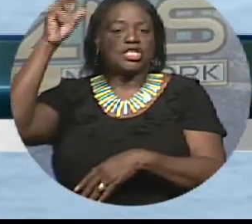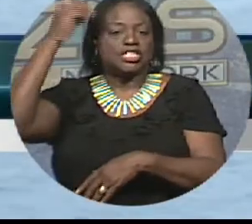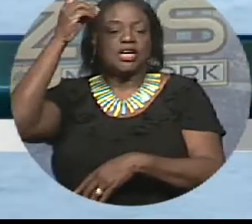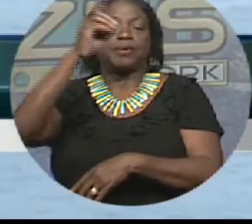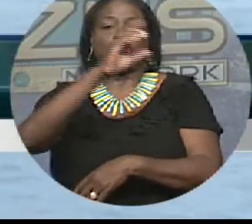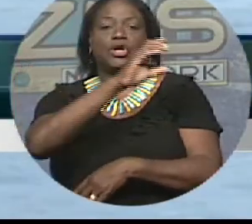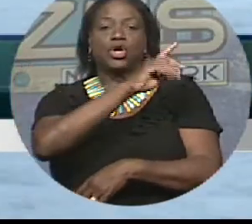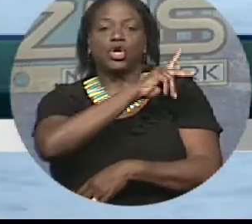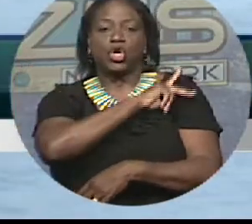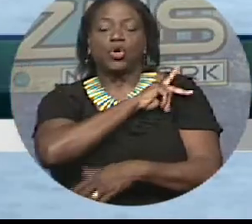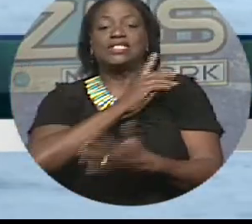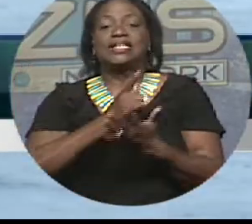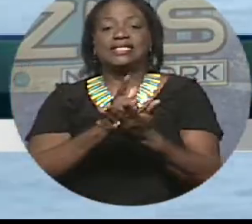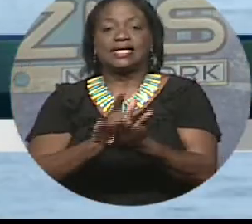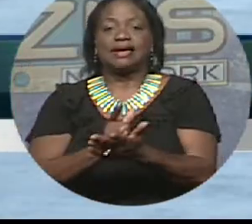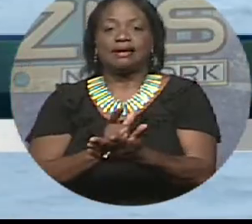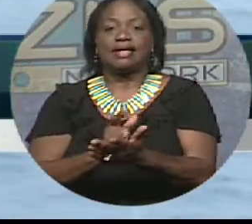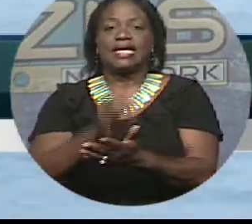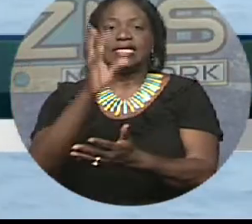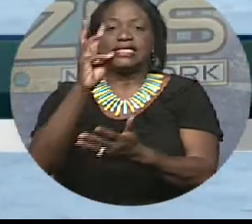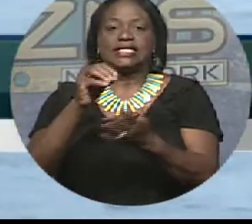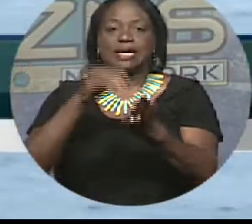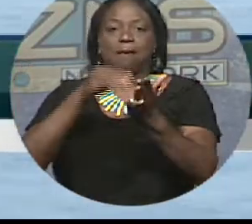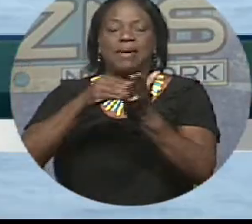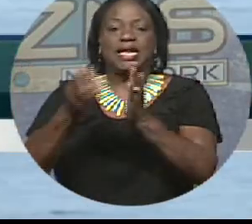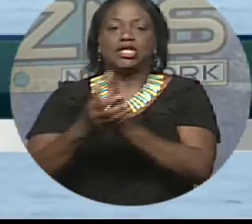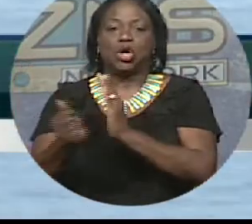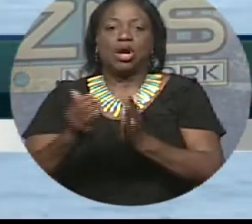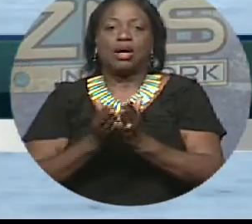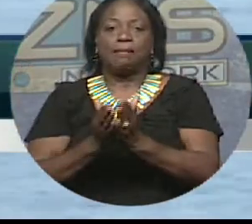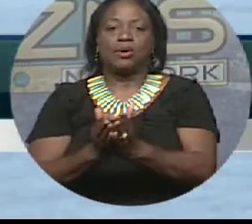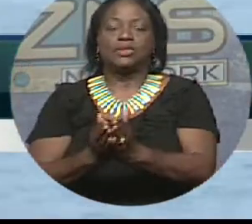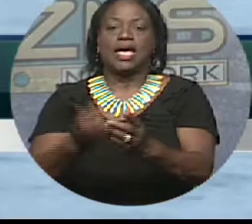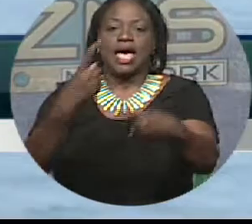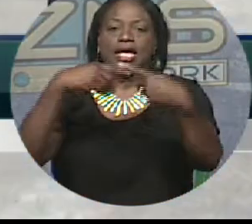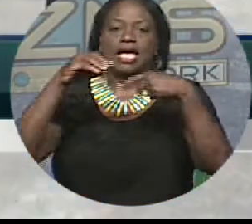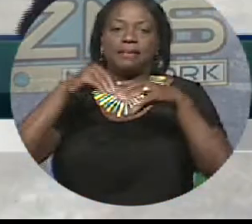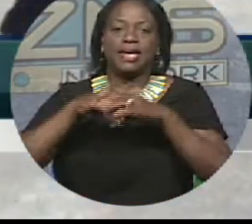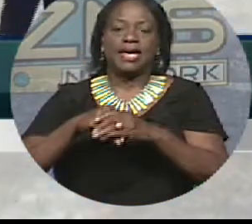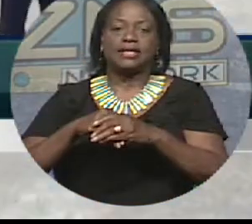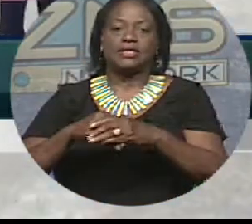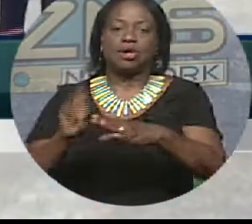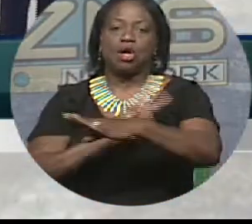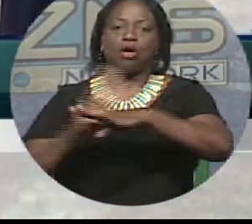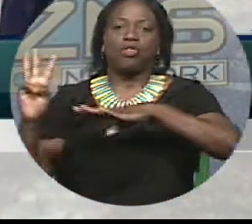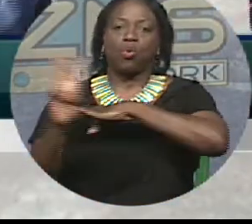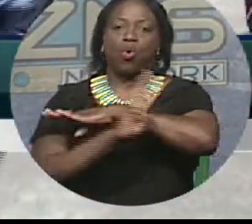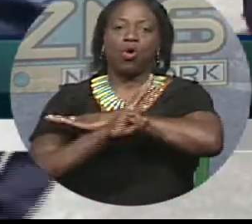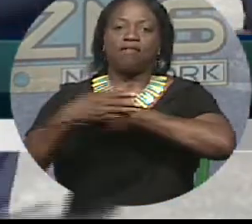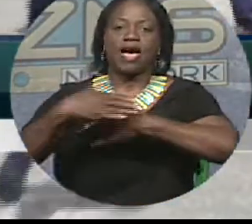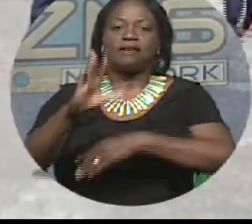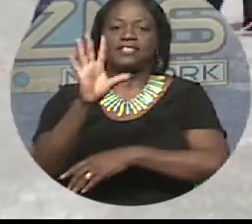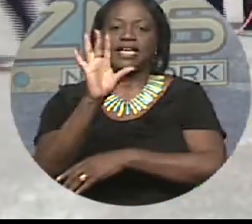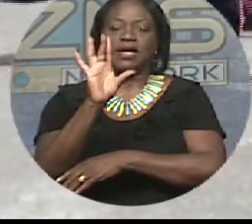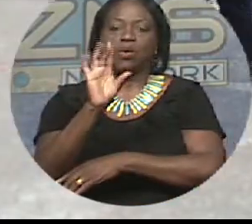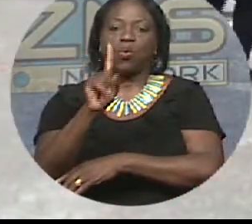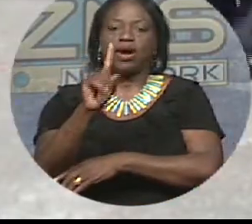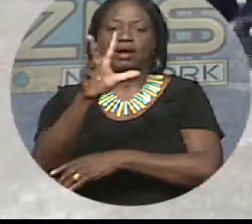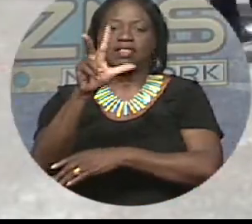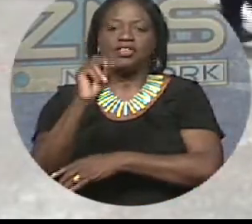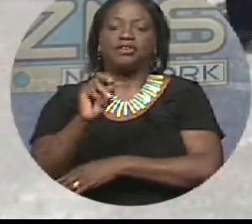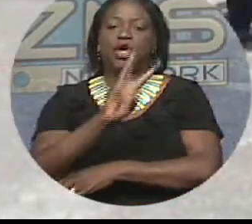nearly $16 million HMBS Durward Knolls pulled into the Prince George Wharf shortly after 1:30 Wednesday